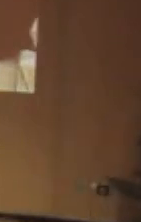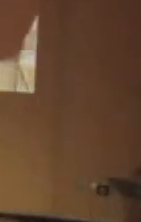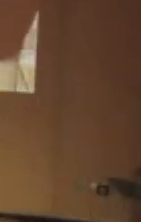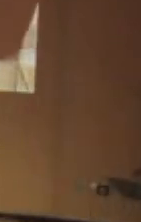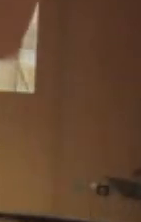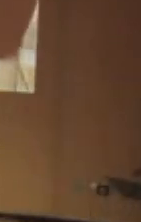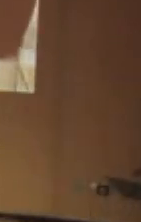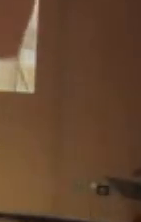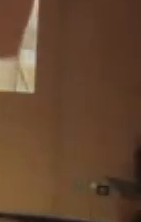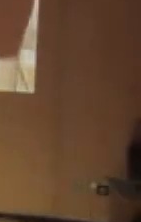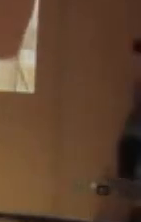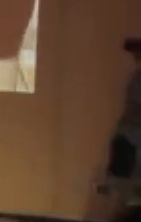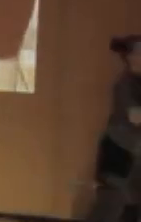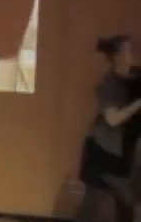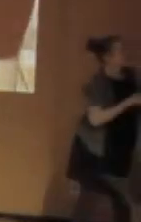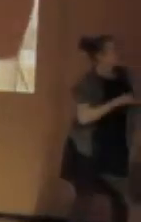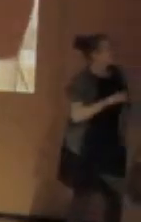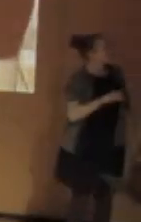got